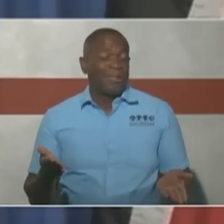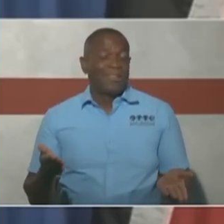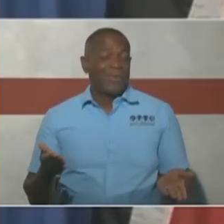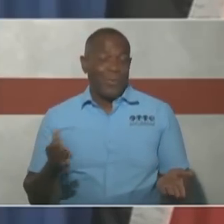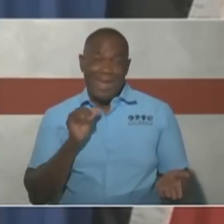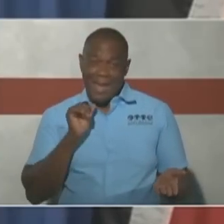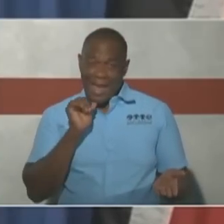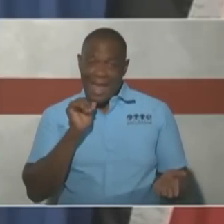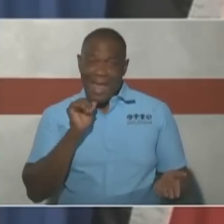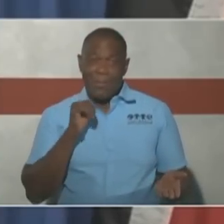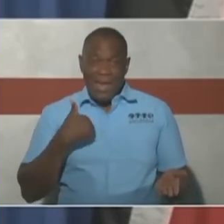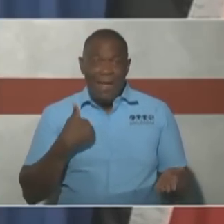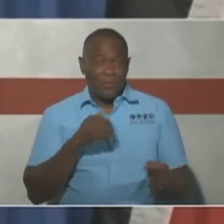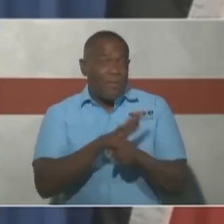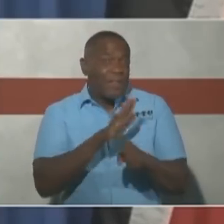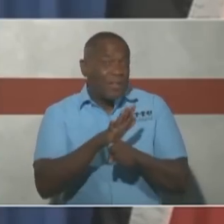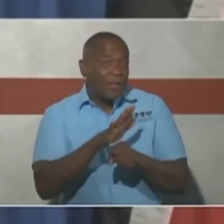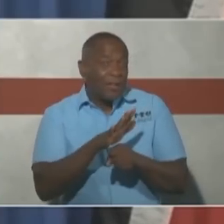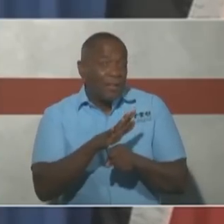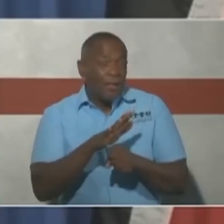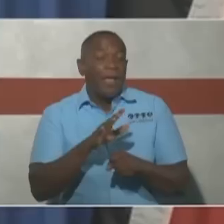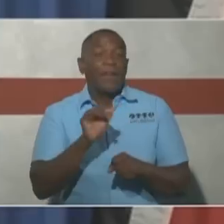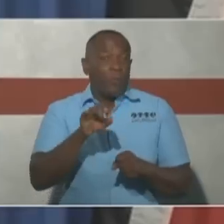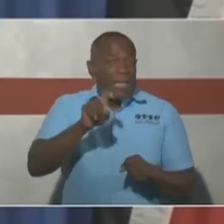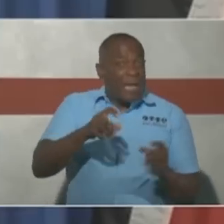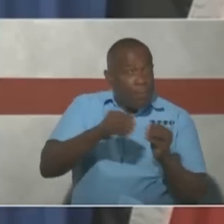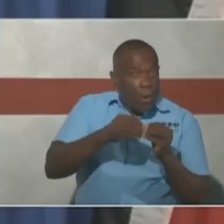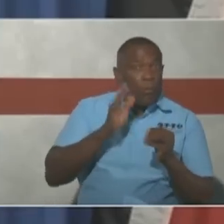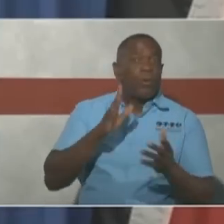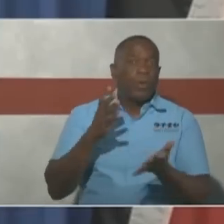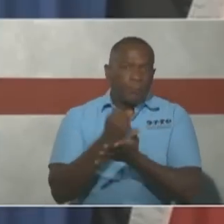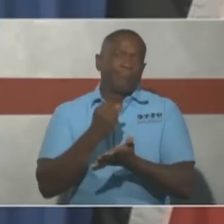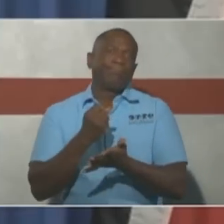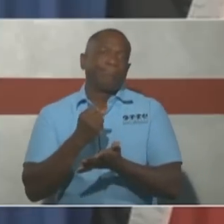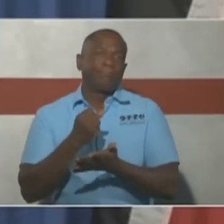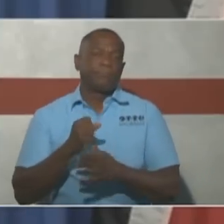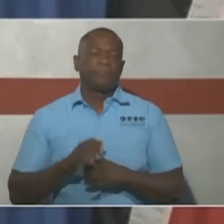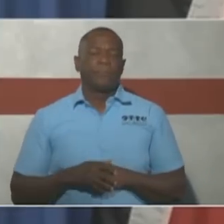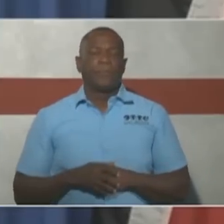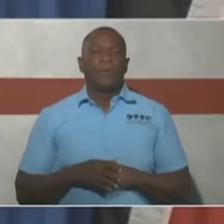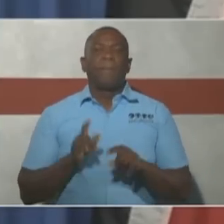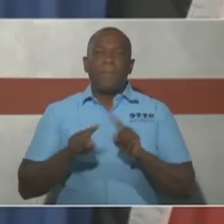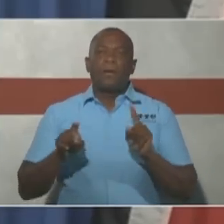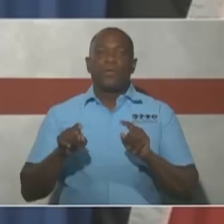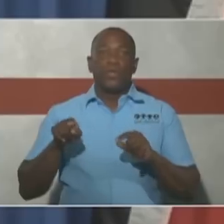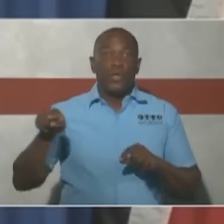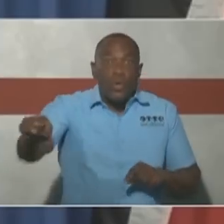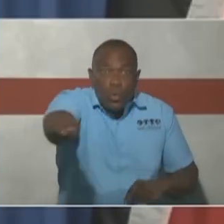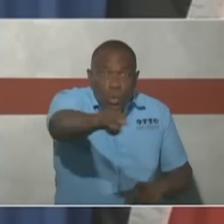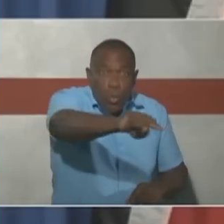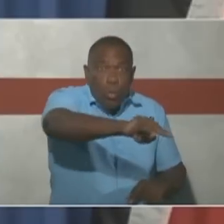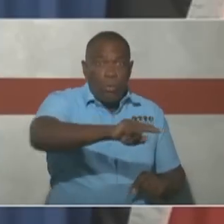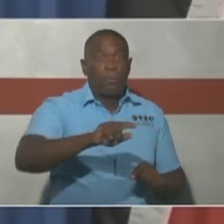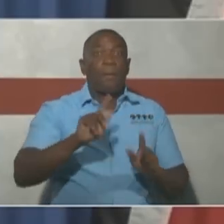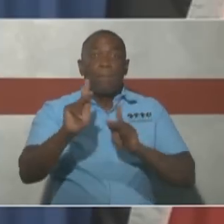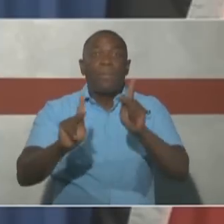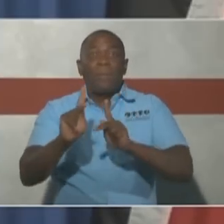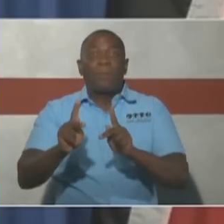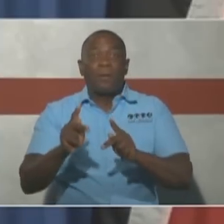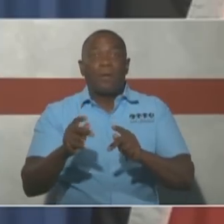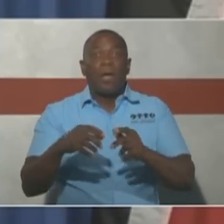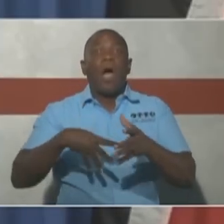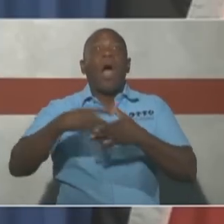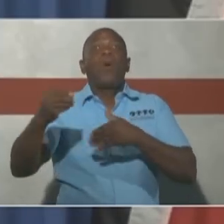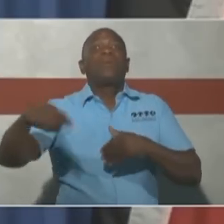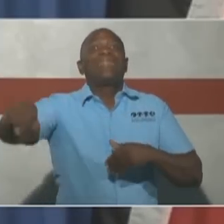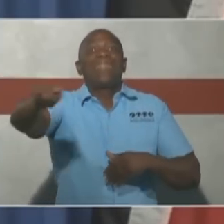some vaccines, and we will, if the demand is there for more vaccines, vaccines are now a